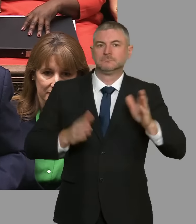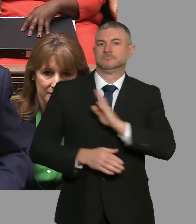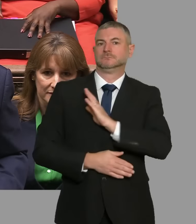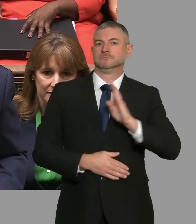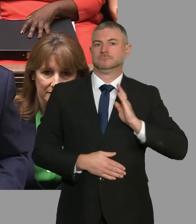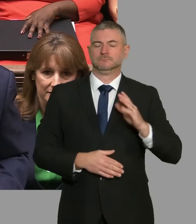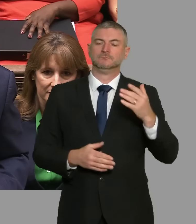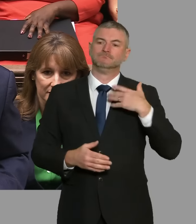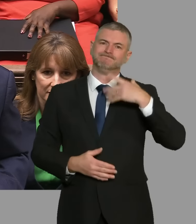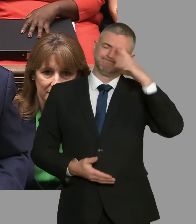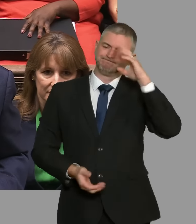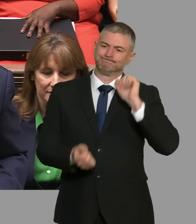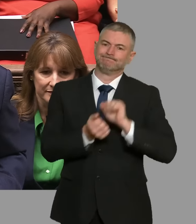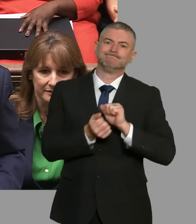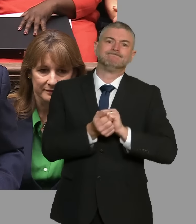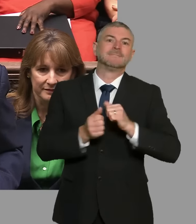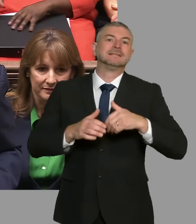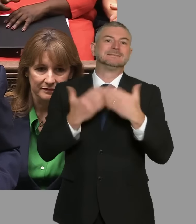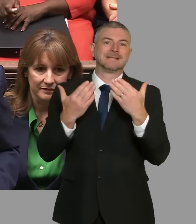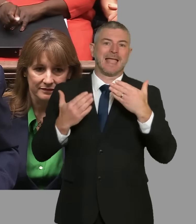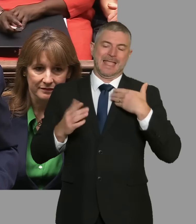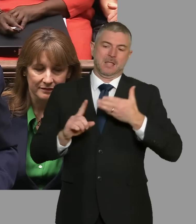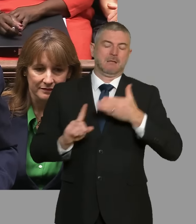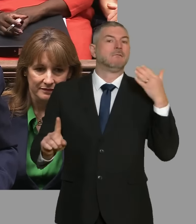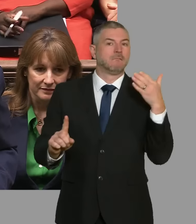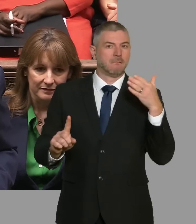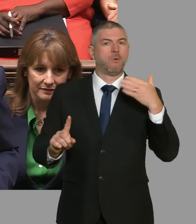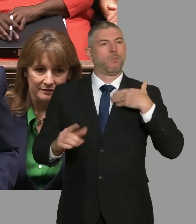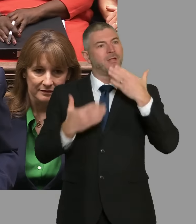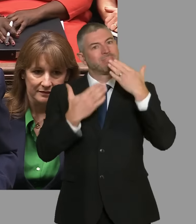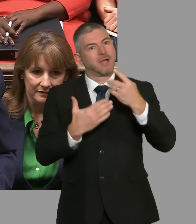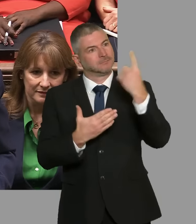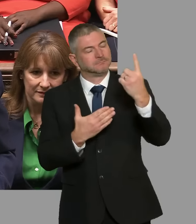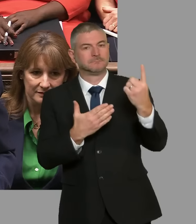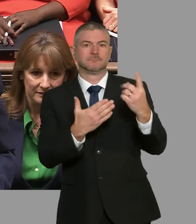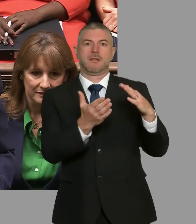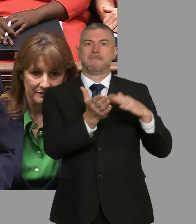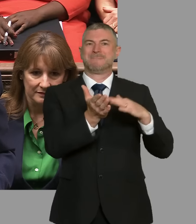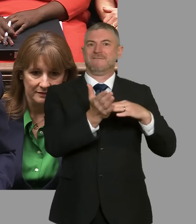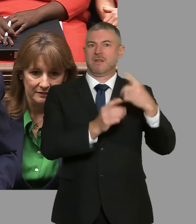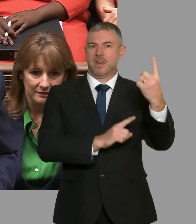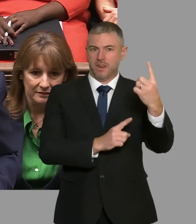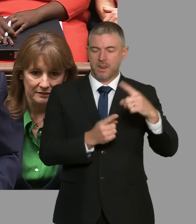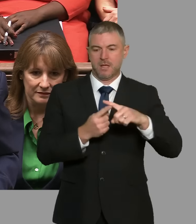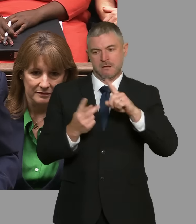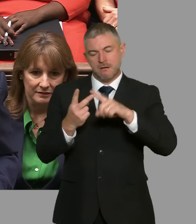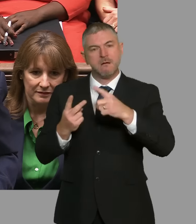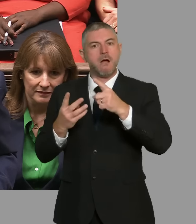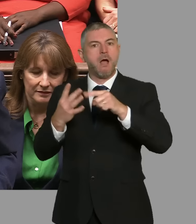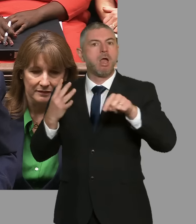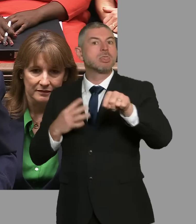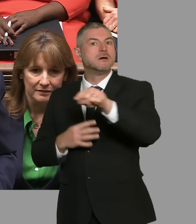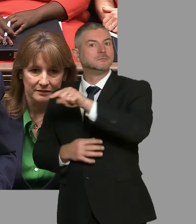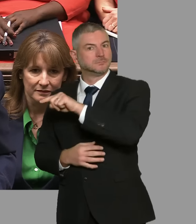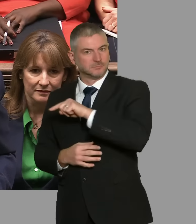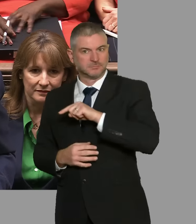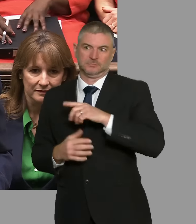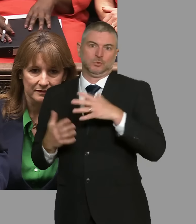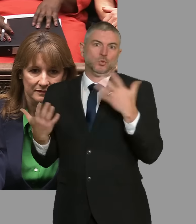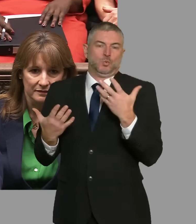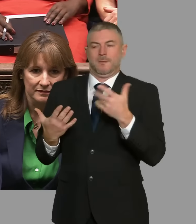and all those who served, and remember the extraordinary sacrifice of ordinary people who fought to defend our